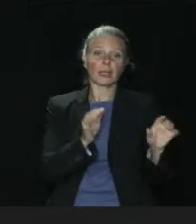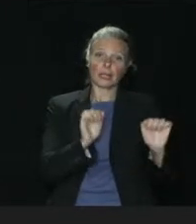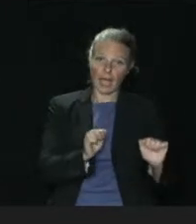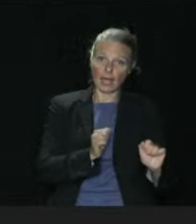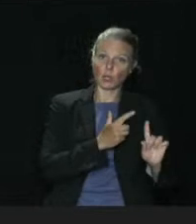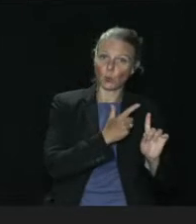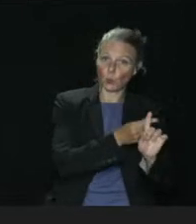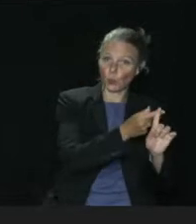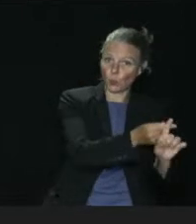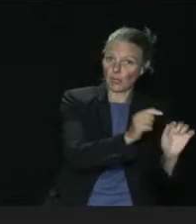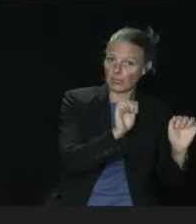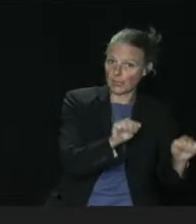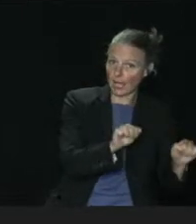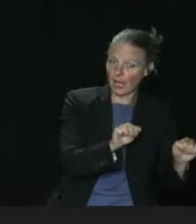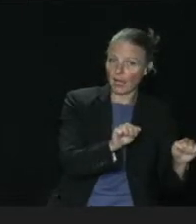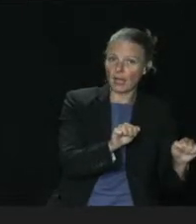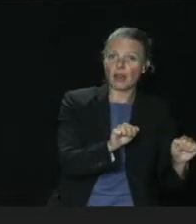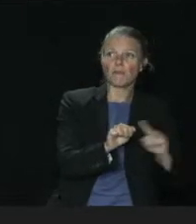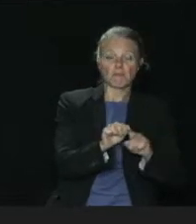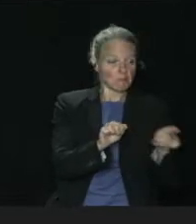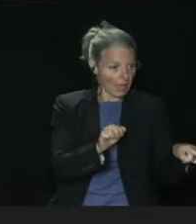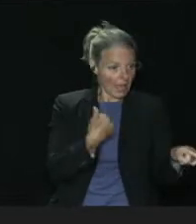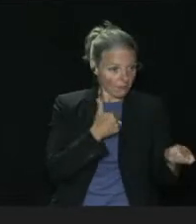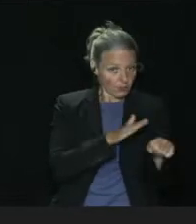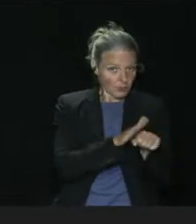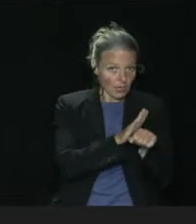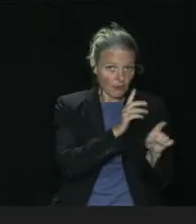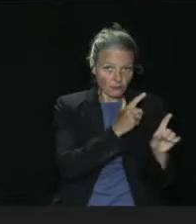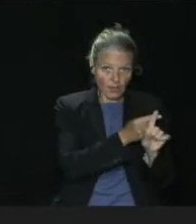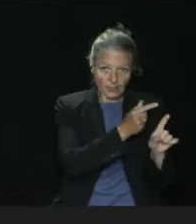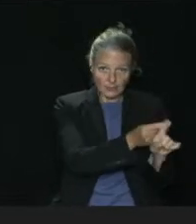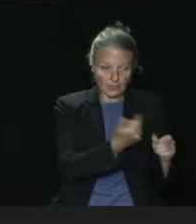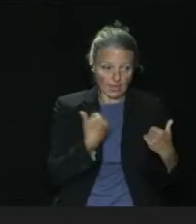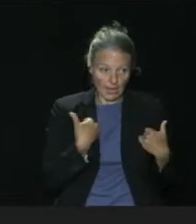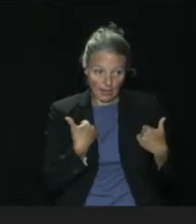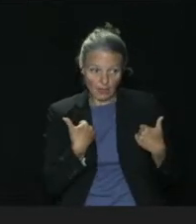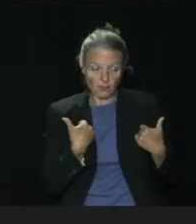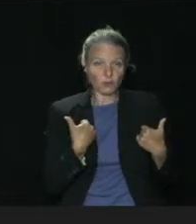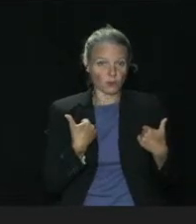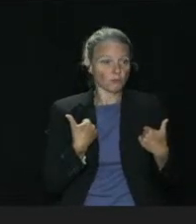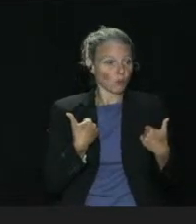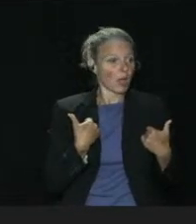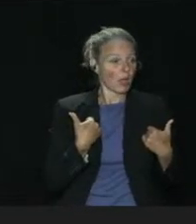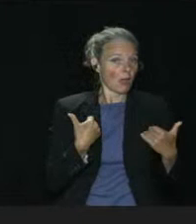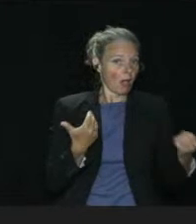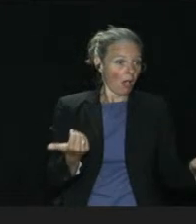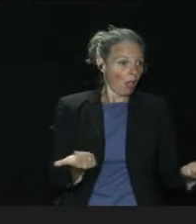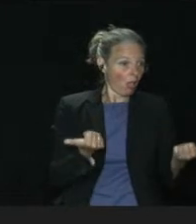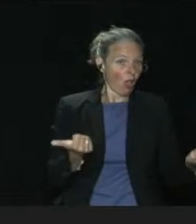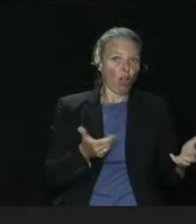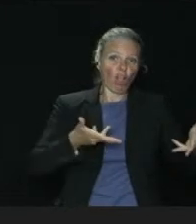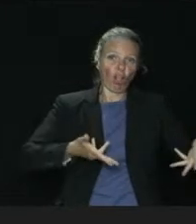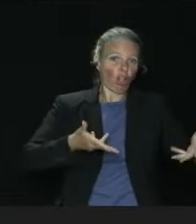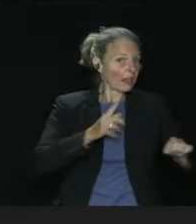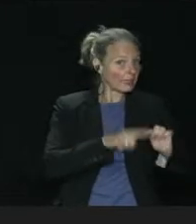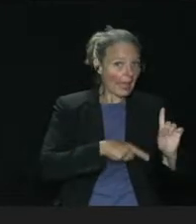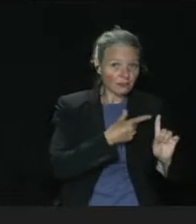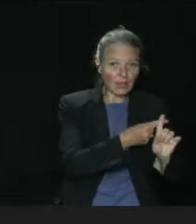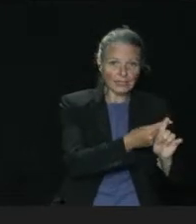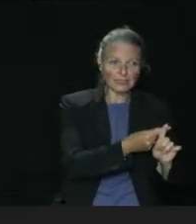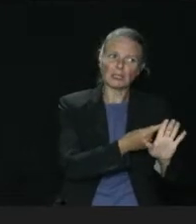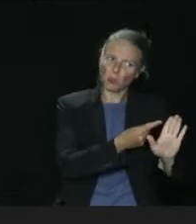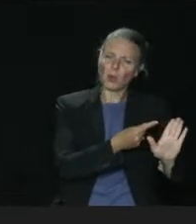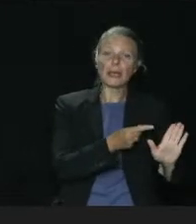in comparison to the quantity of the doses available. It's clear that we have a great deal of capacity to